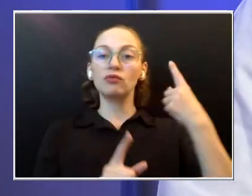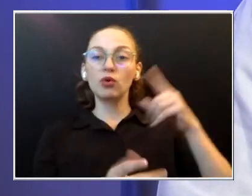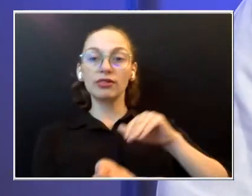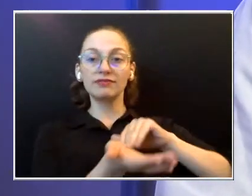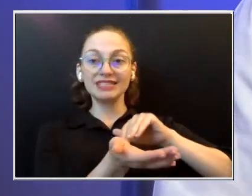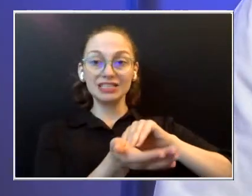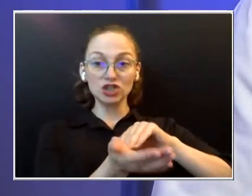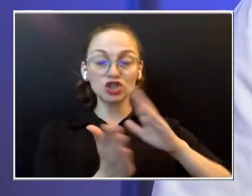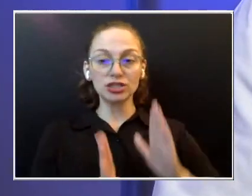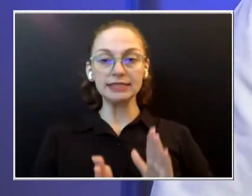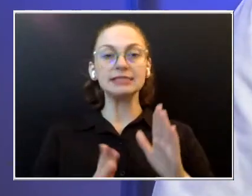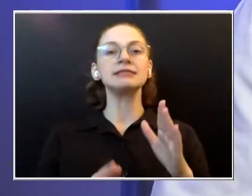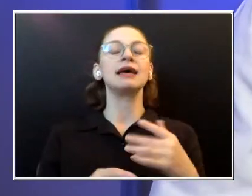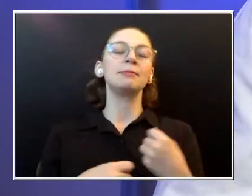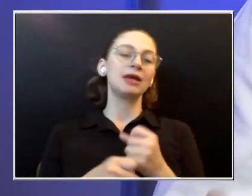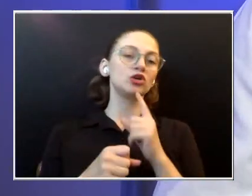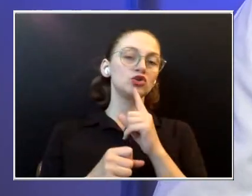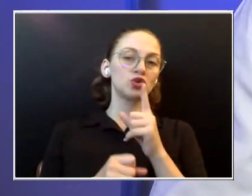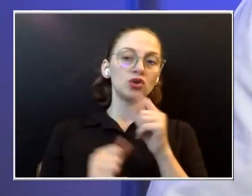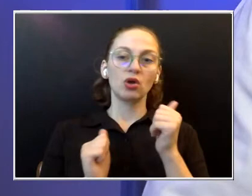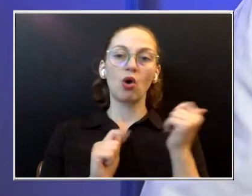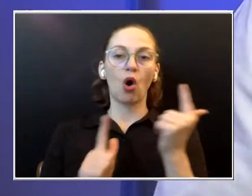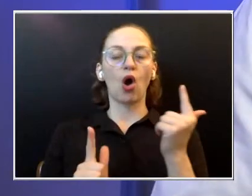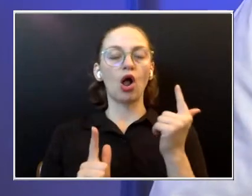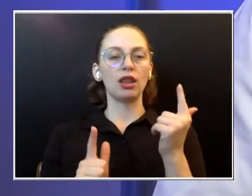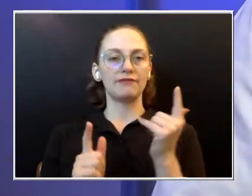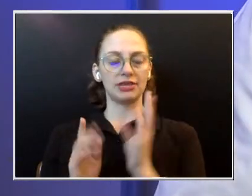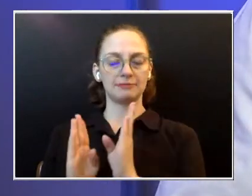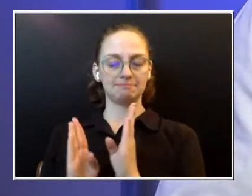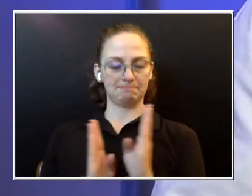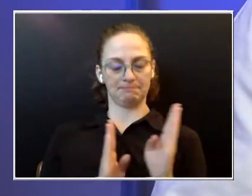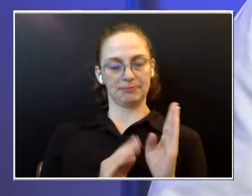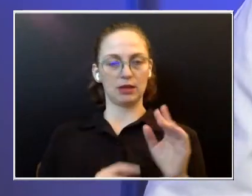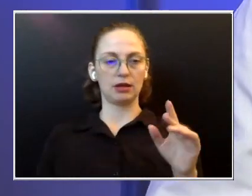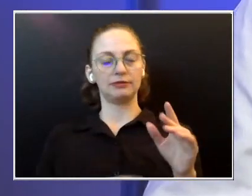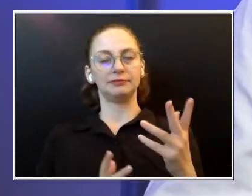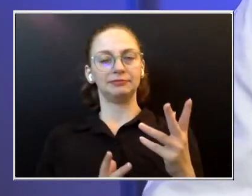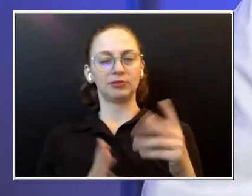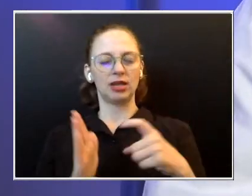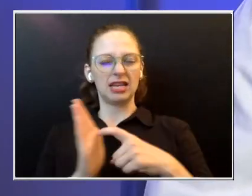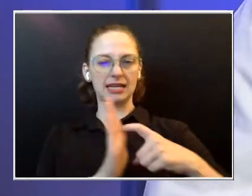within these plans are correct. And then we'll also do quality assurance to make sure that